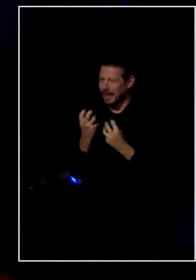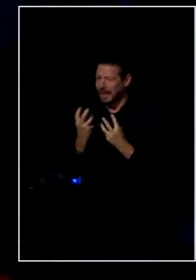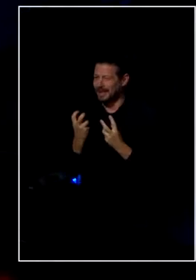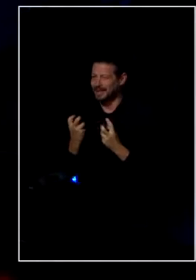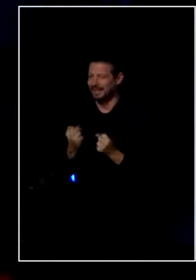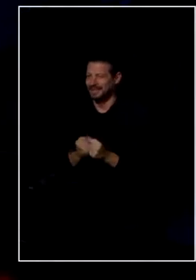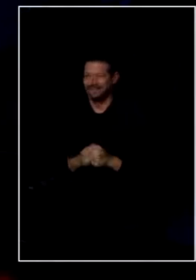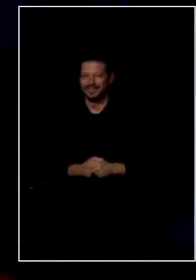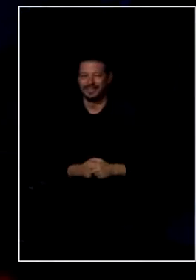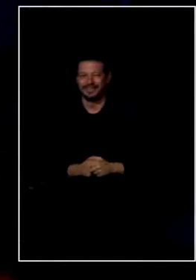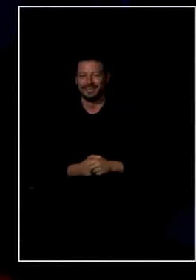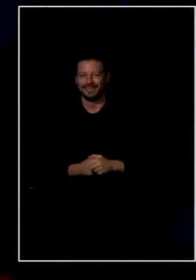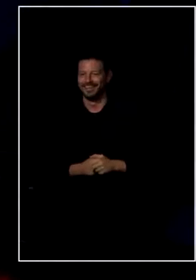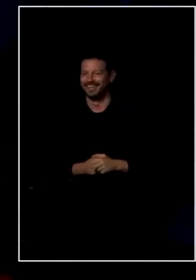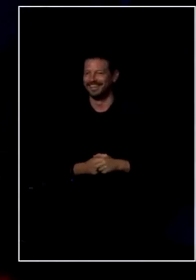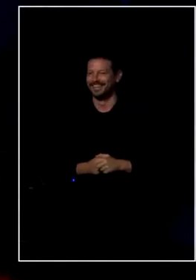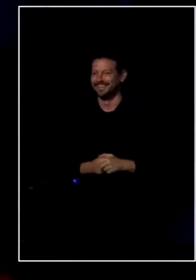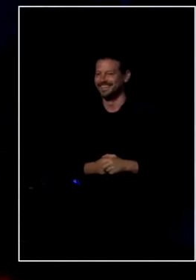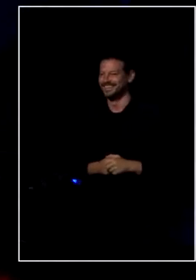Anyway.